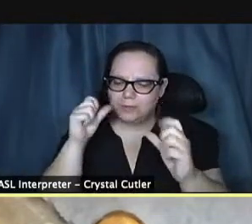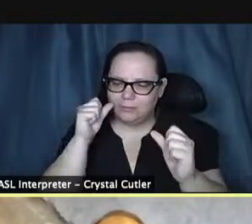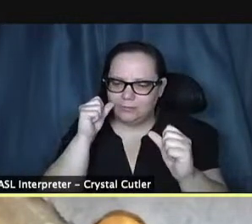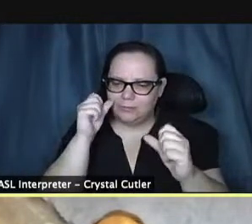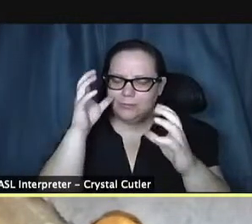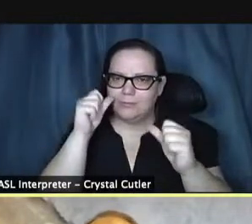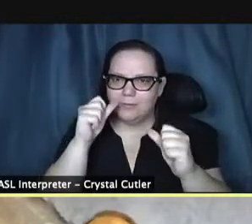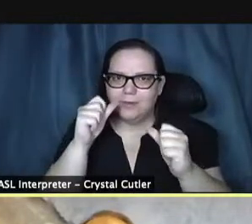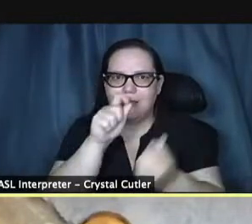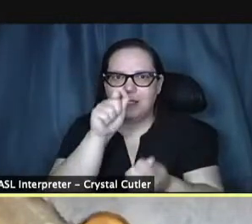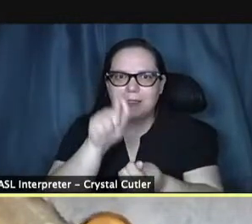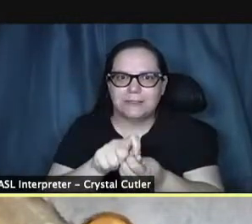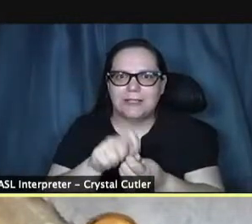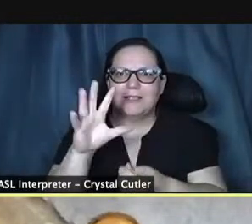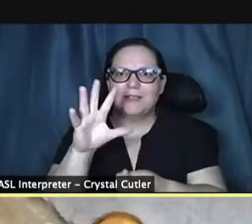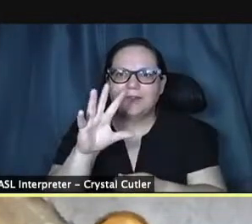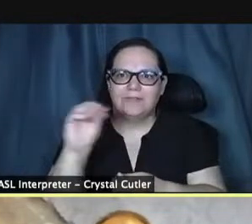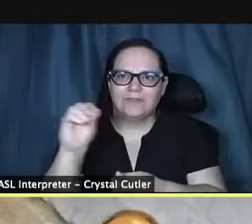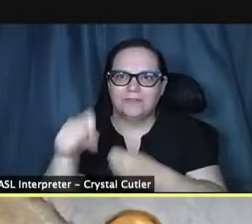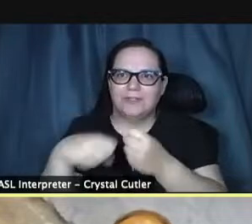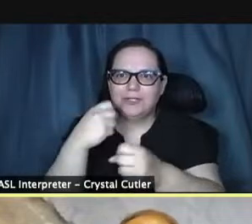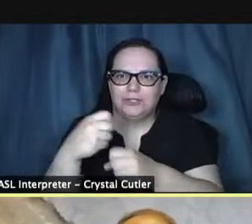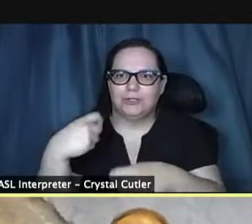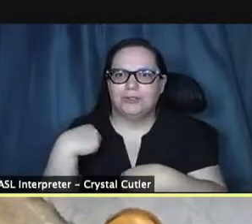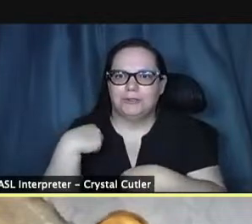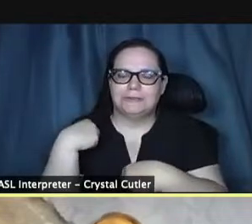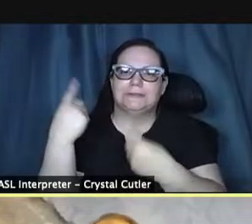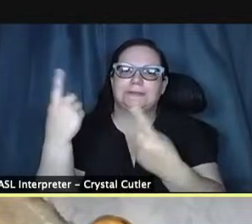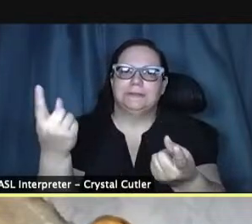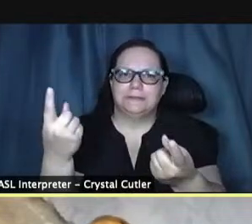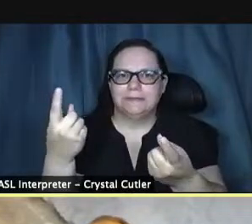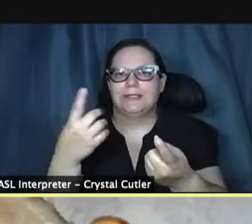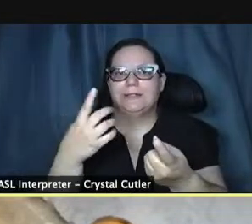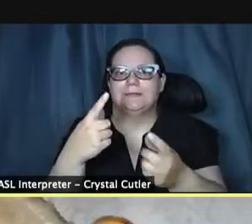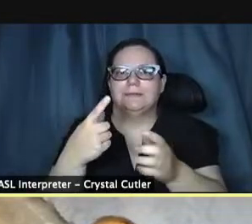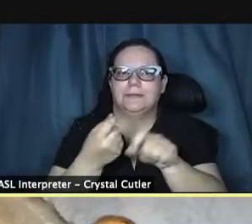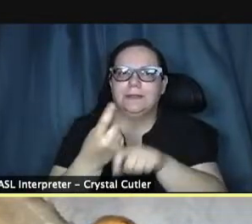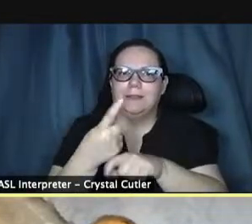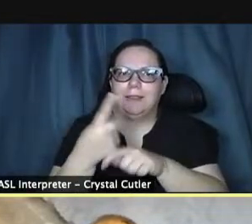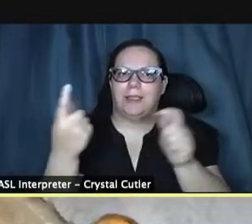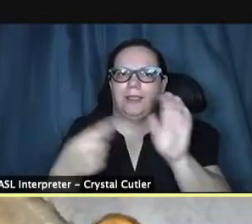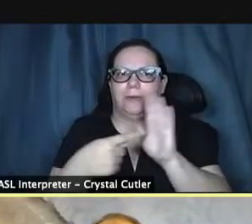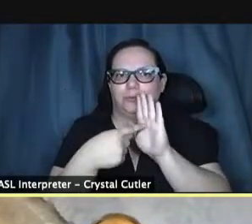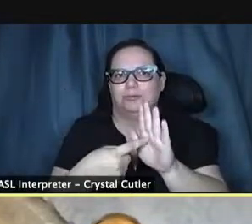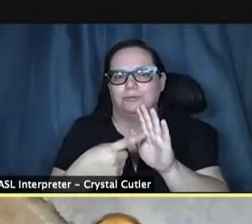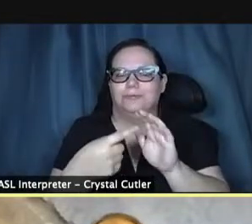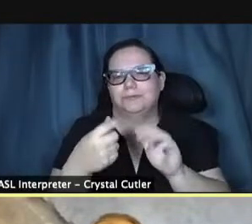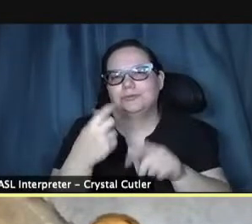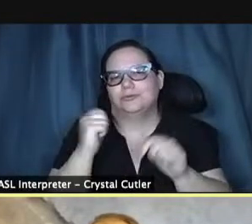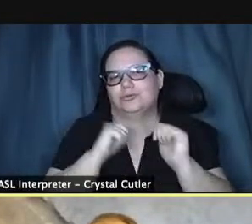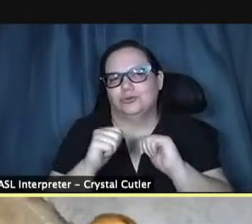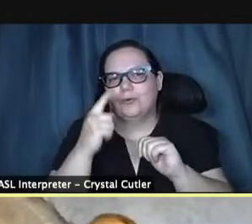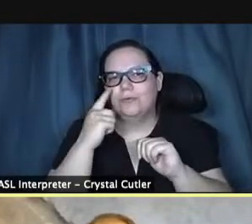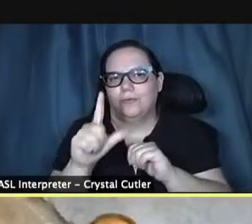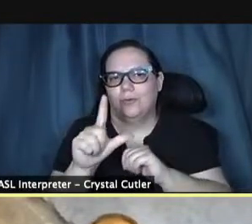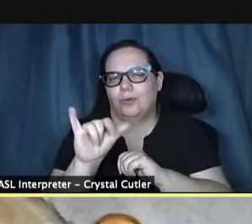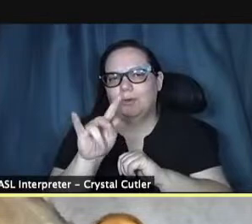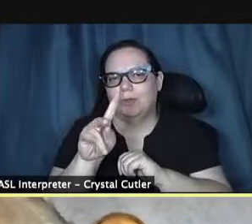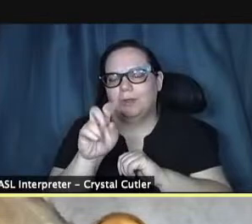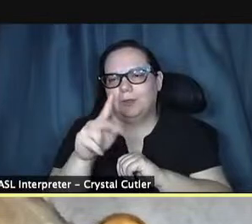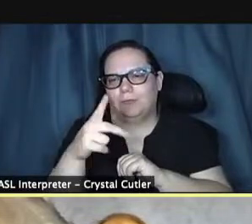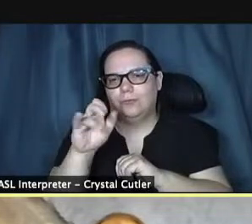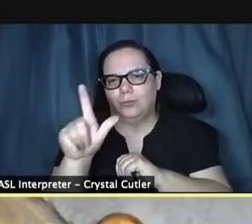the theme of the annual show of my home city, Liverpool, was the close historical bond between this English city and the